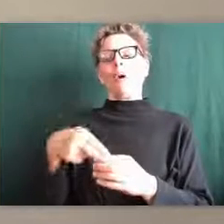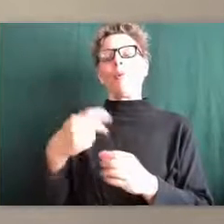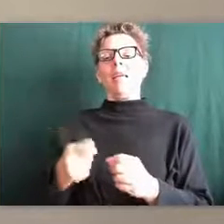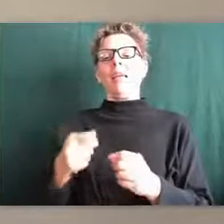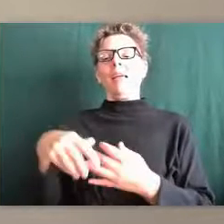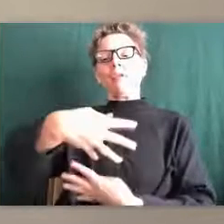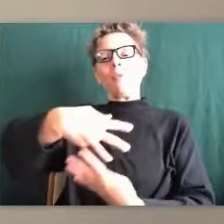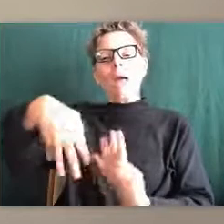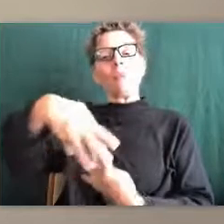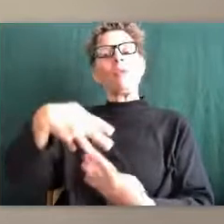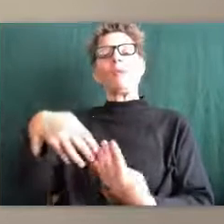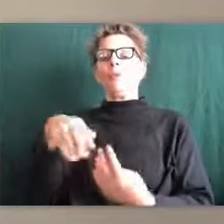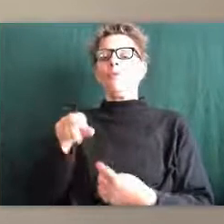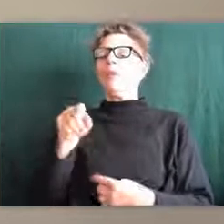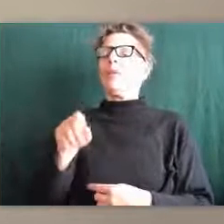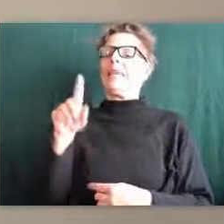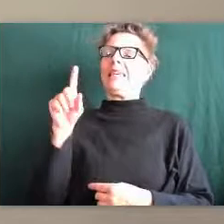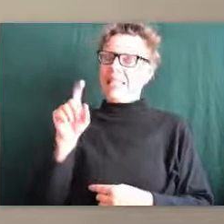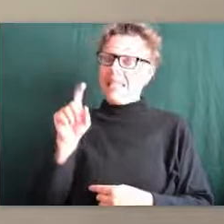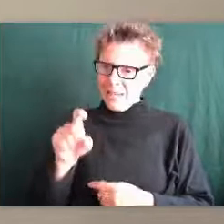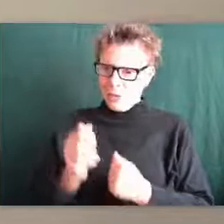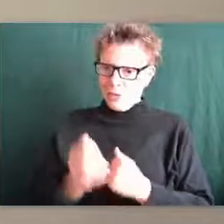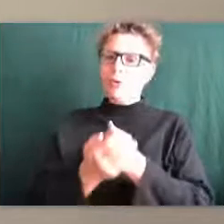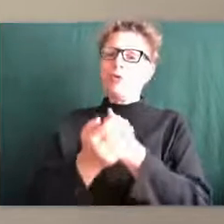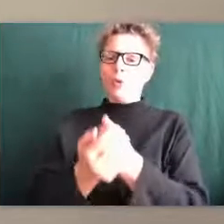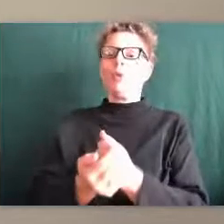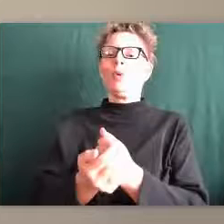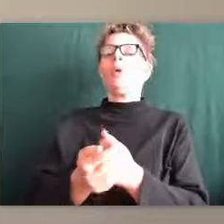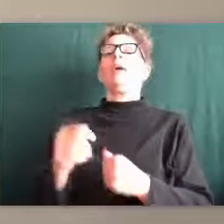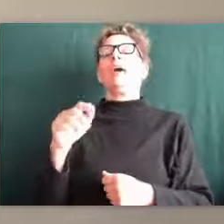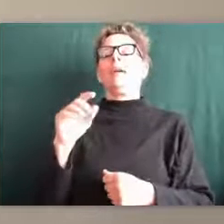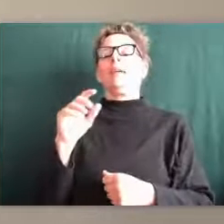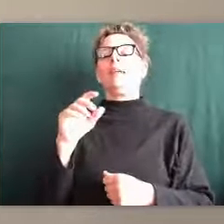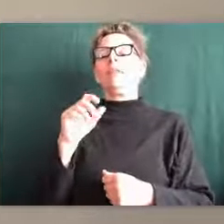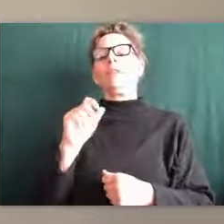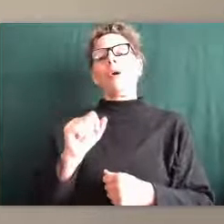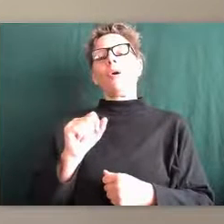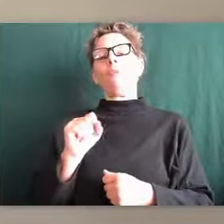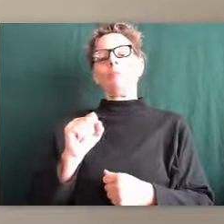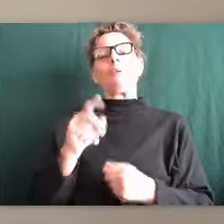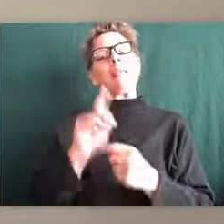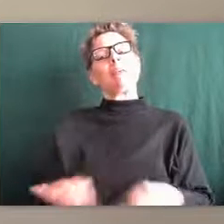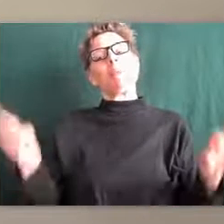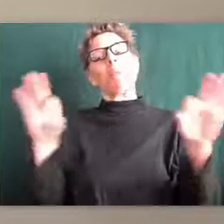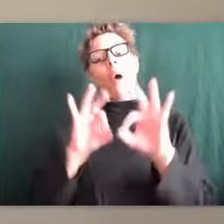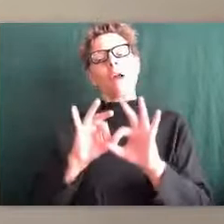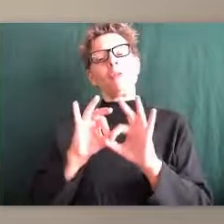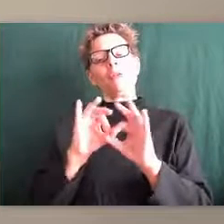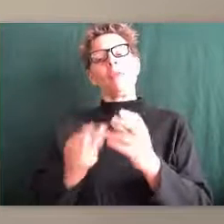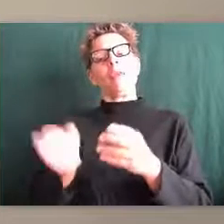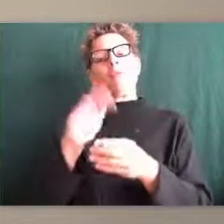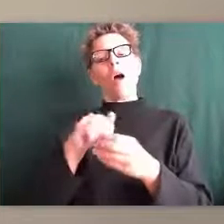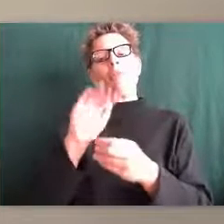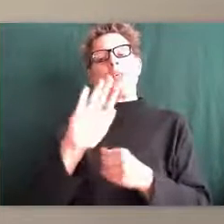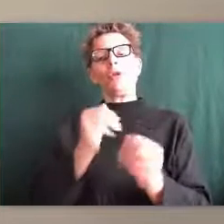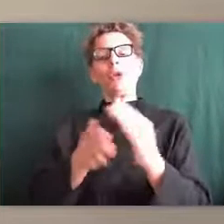you, and this is something that we need for you to do. So, take heart. It's important to be involved in your